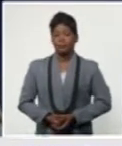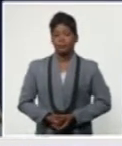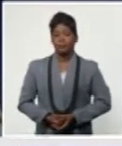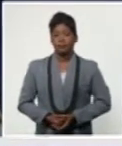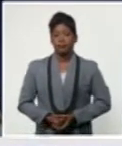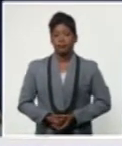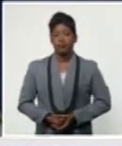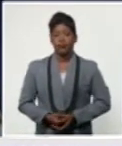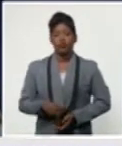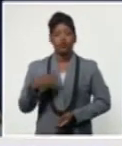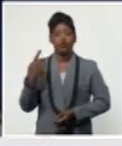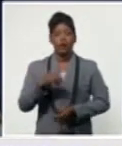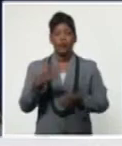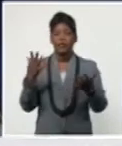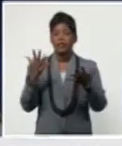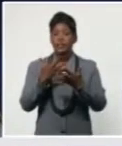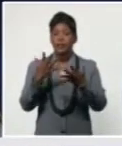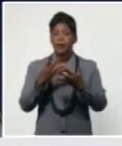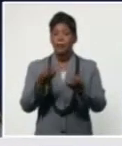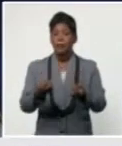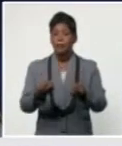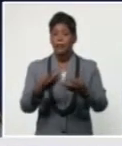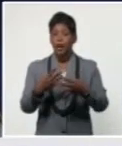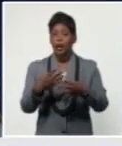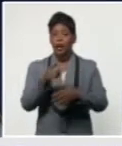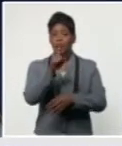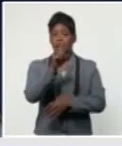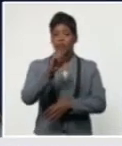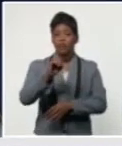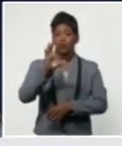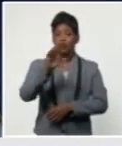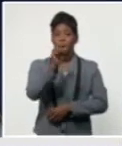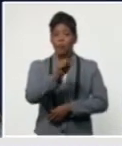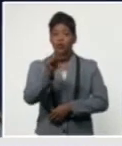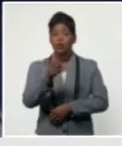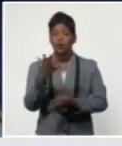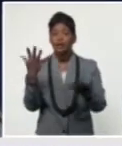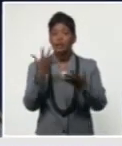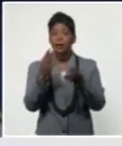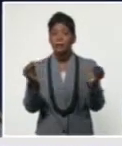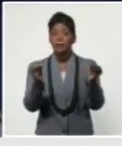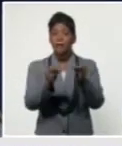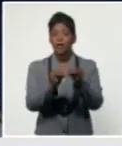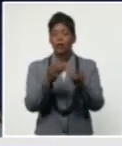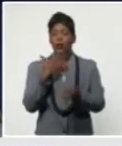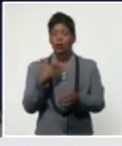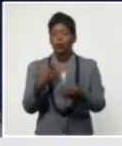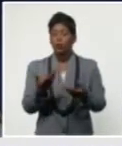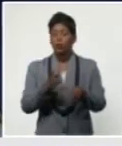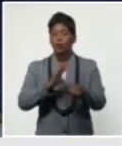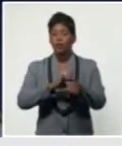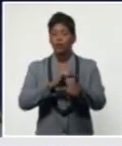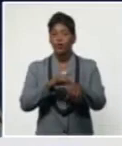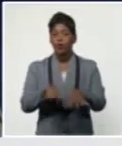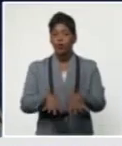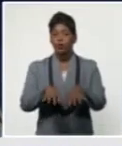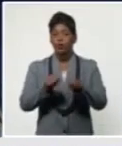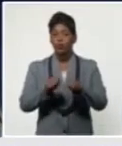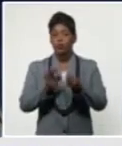group. The source of infection has not been determined in 105 patients, and this is